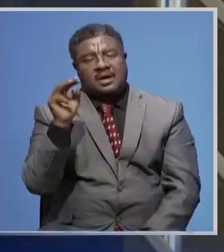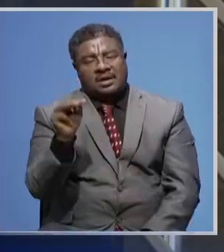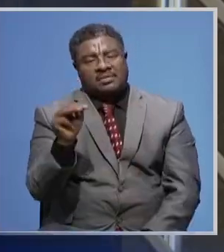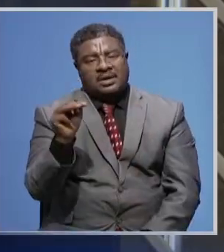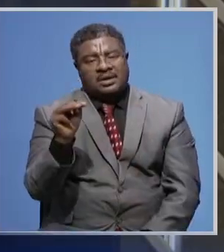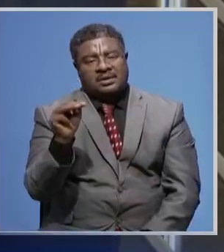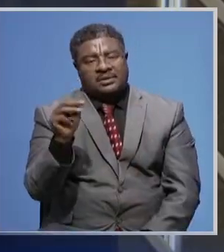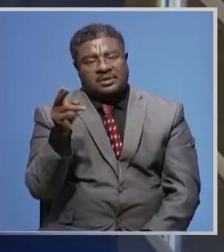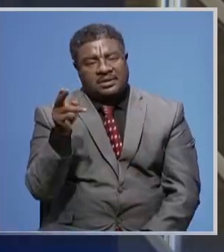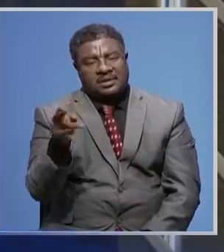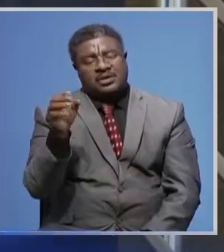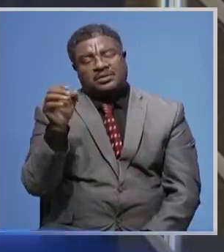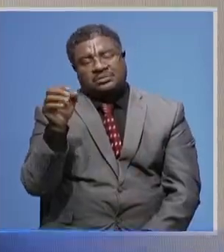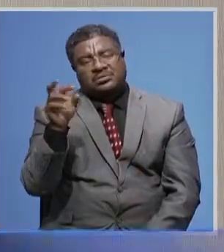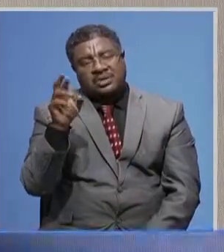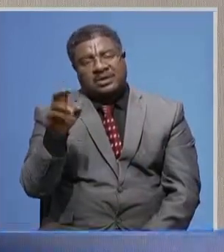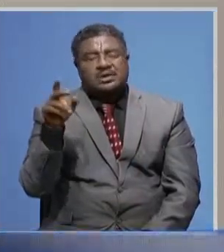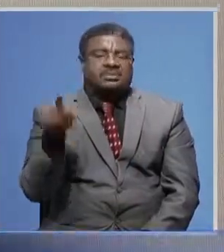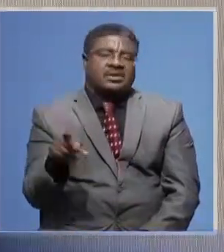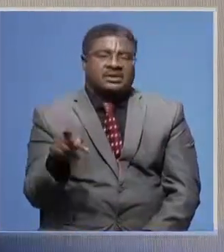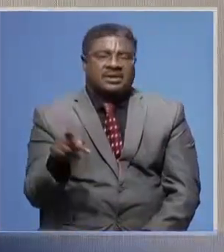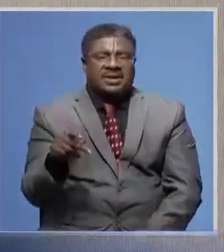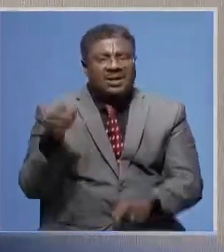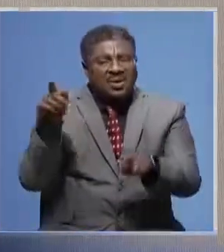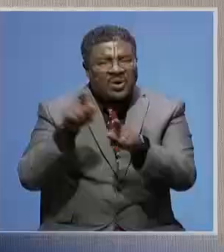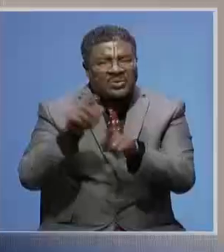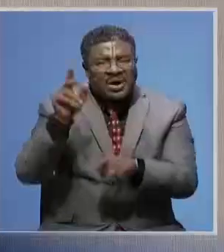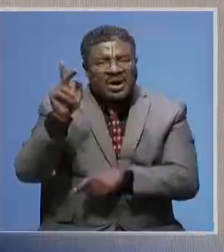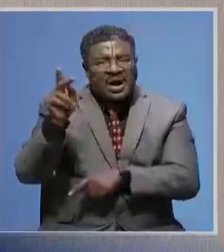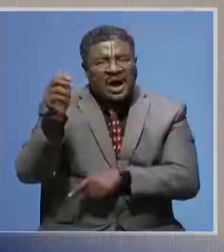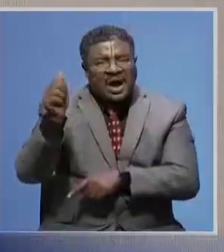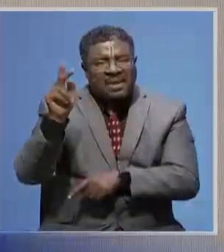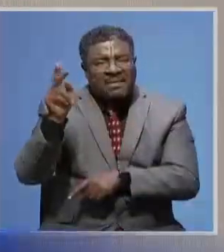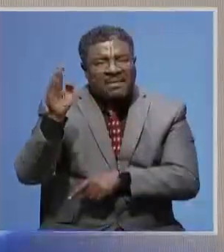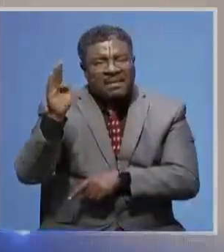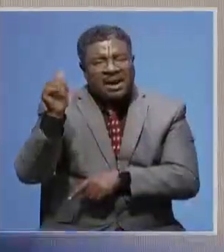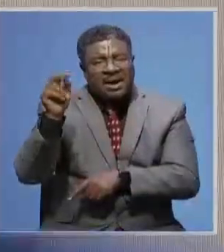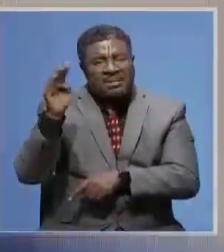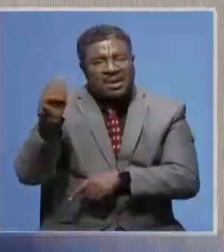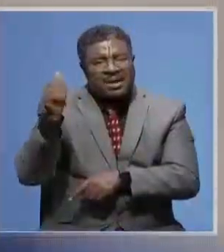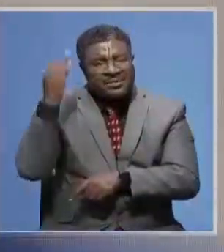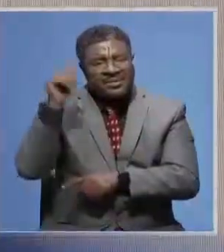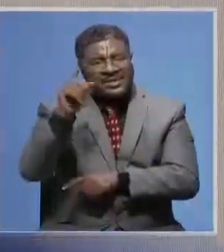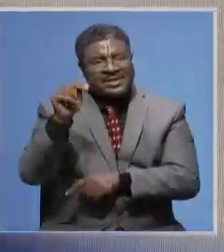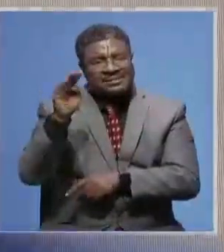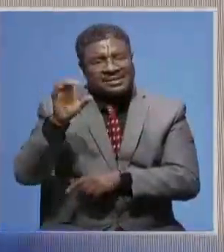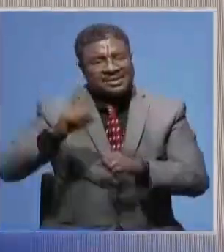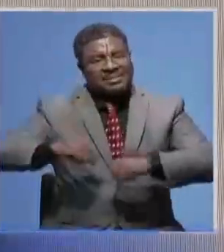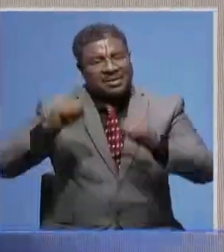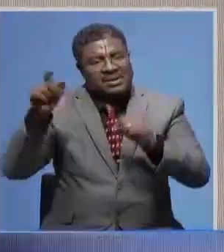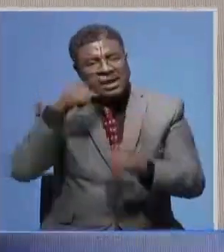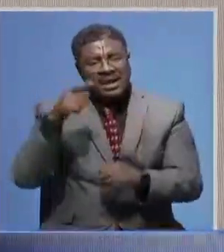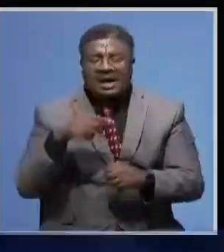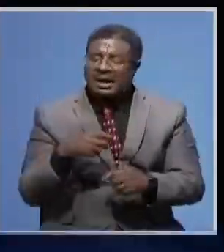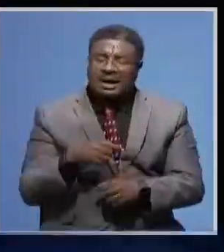Another is former ZNBC Director General Chibamba Kanyama, who in his message says it is difficult, nearly